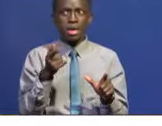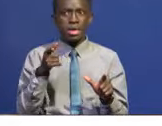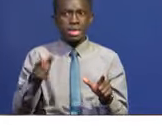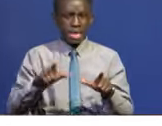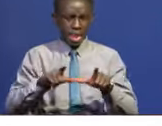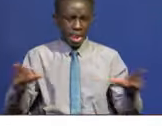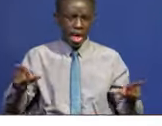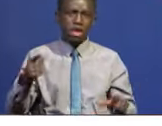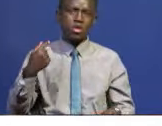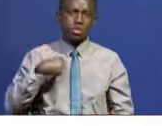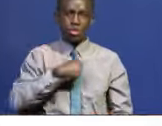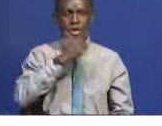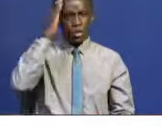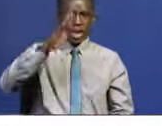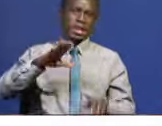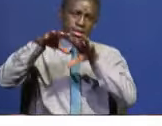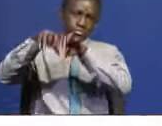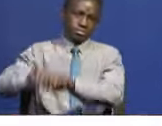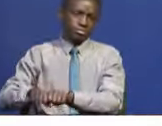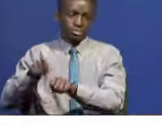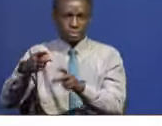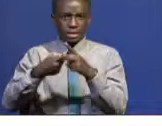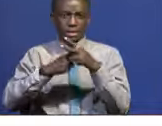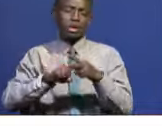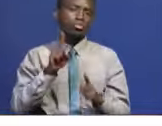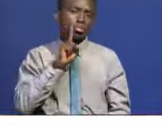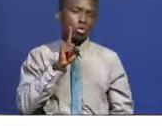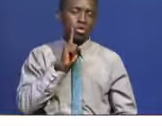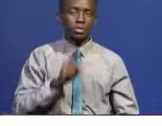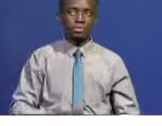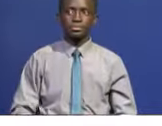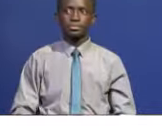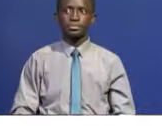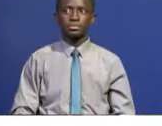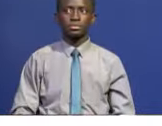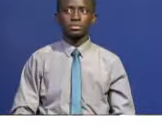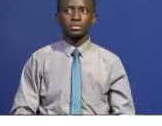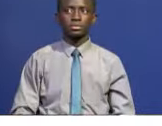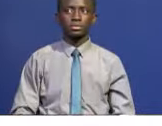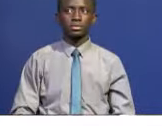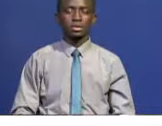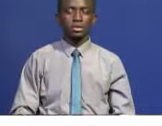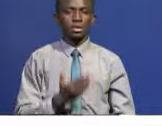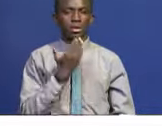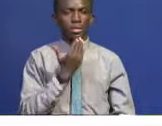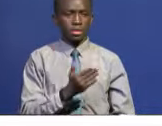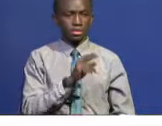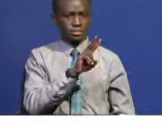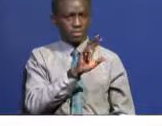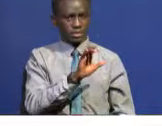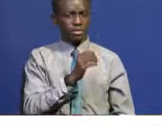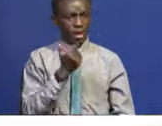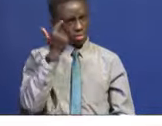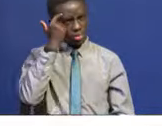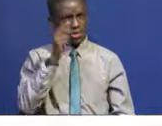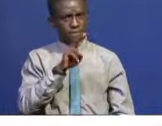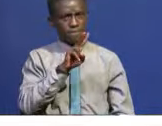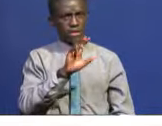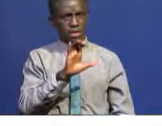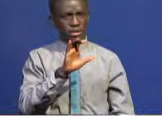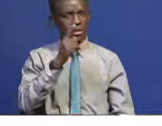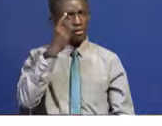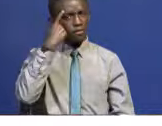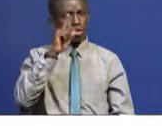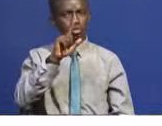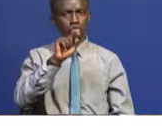land as from tomorrow. Thank you. Thank you very much. Vice Chancellor, I think we have the Vice Chancellor of TUK